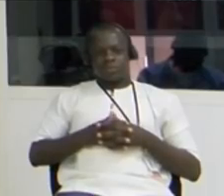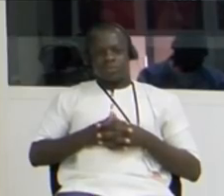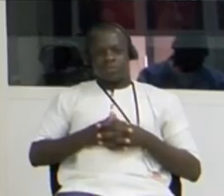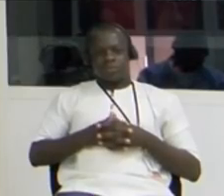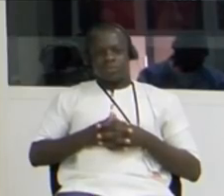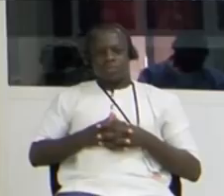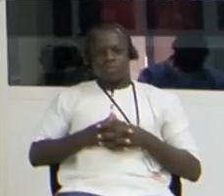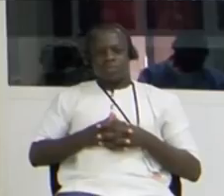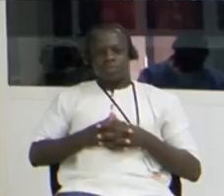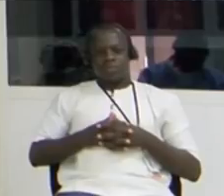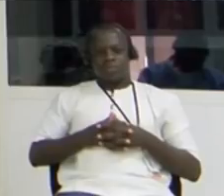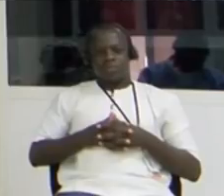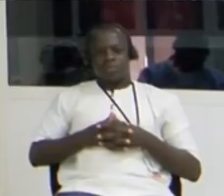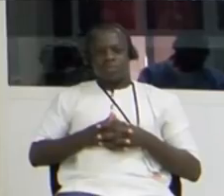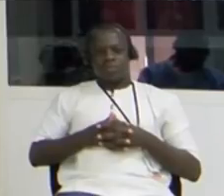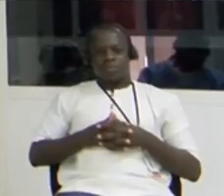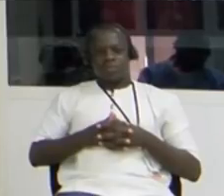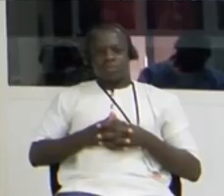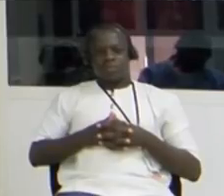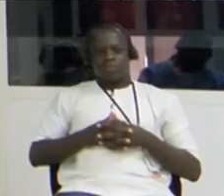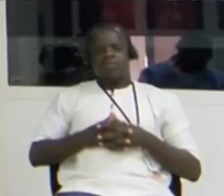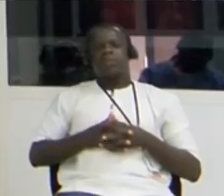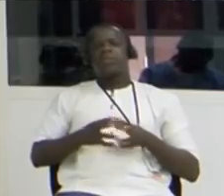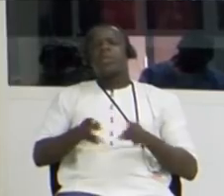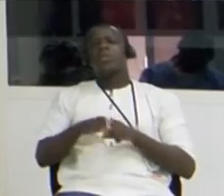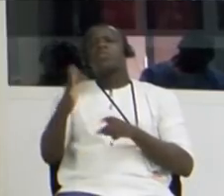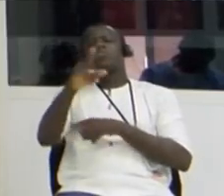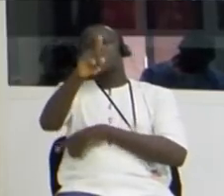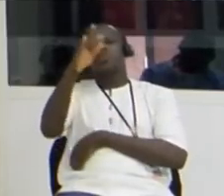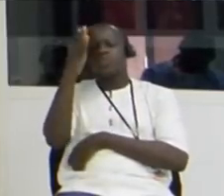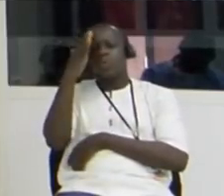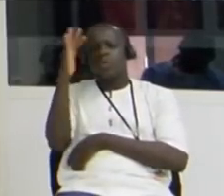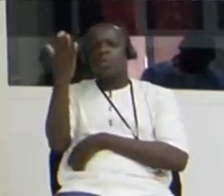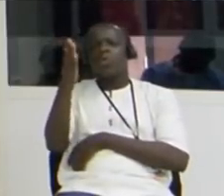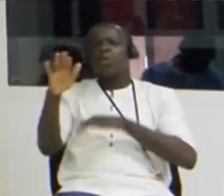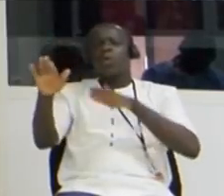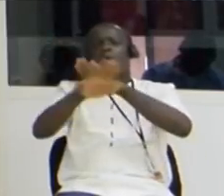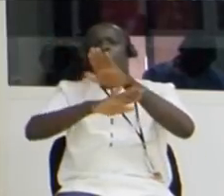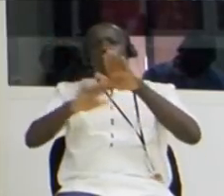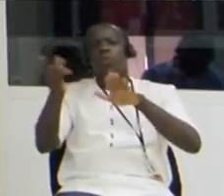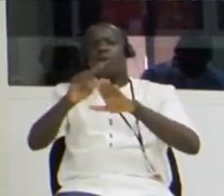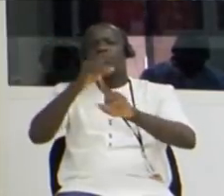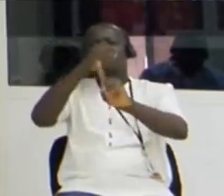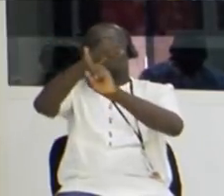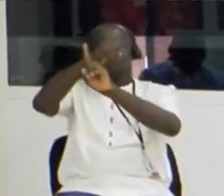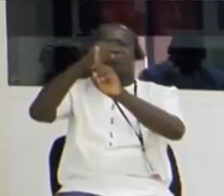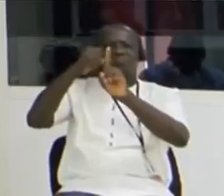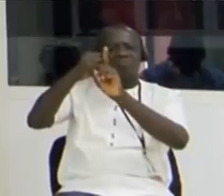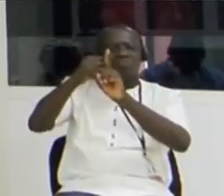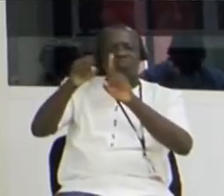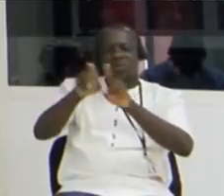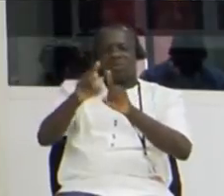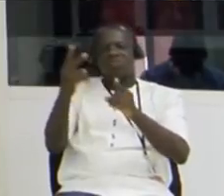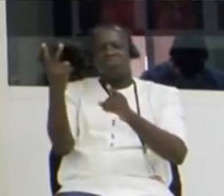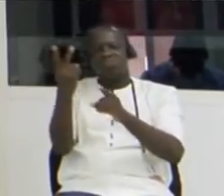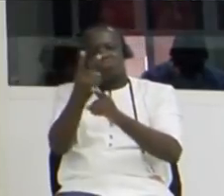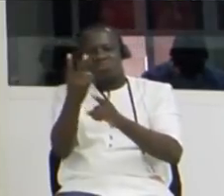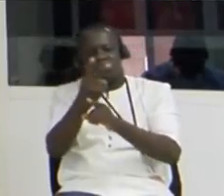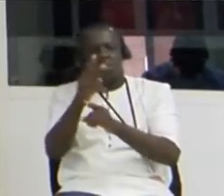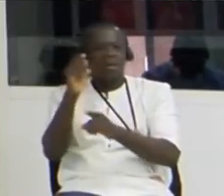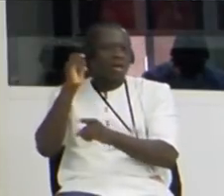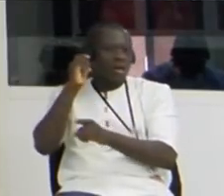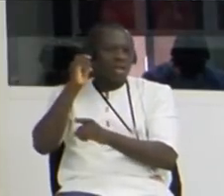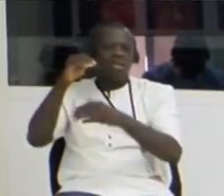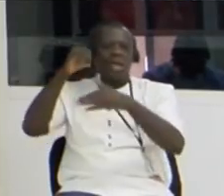Do you know under what circumstances these two girls would actually, the circumstances under which these two girls